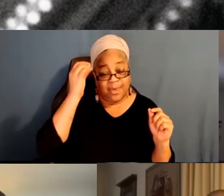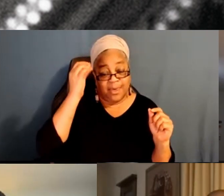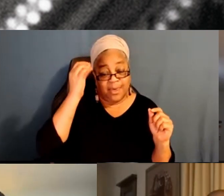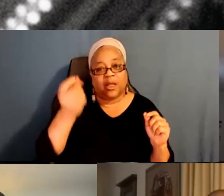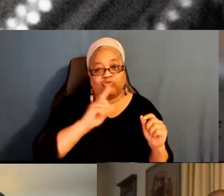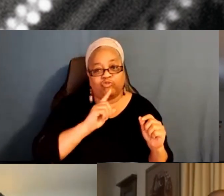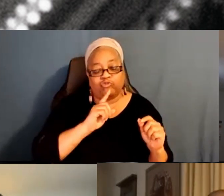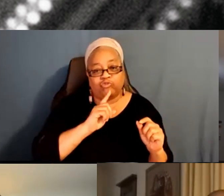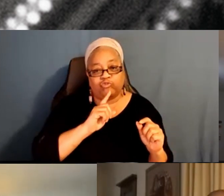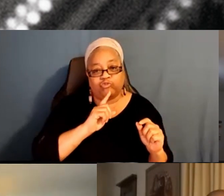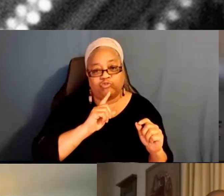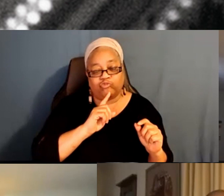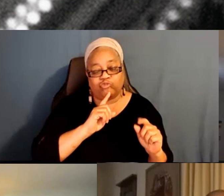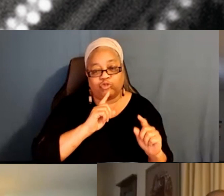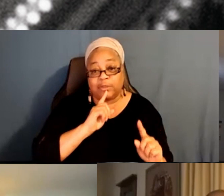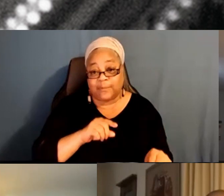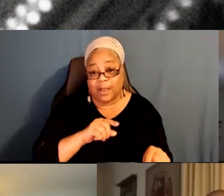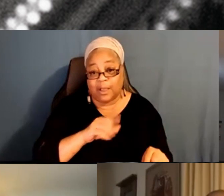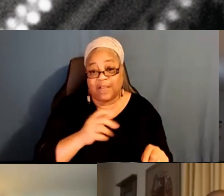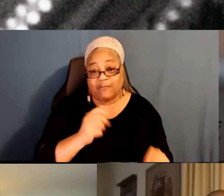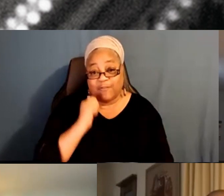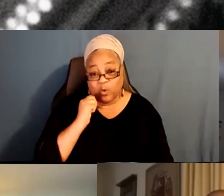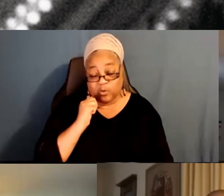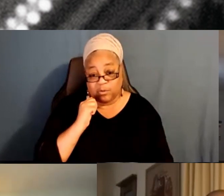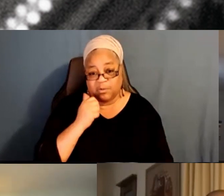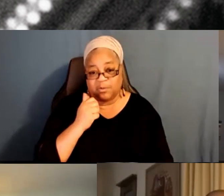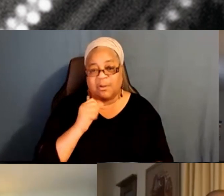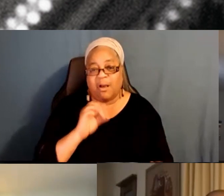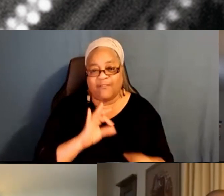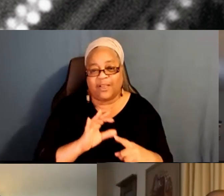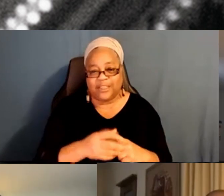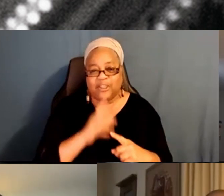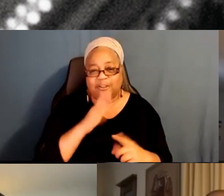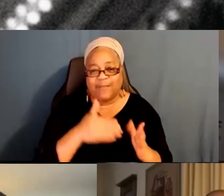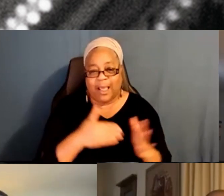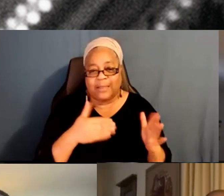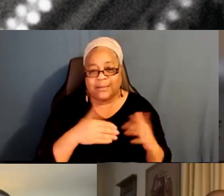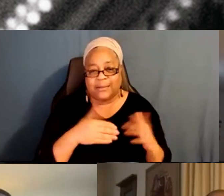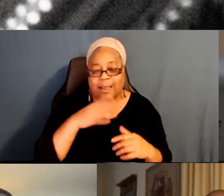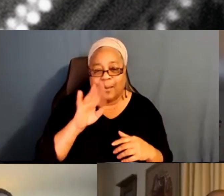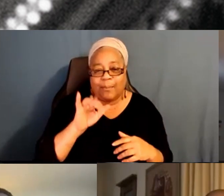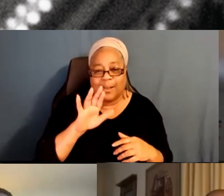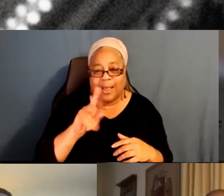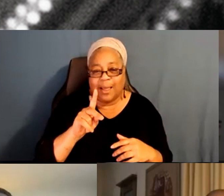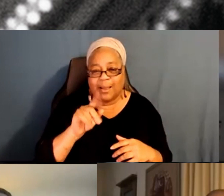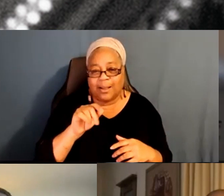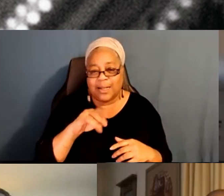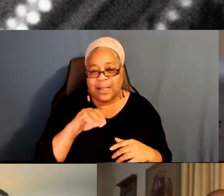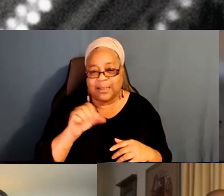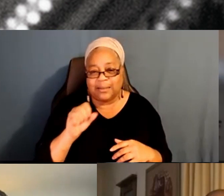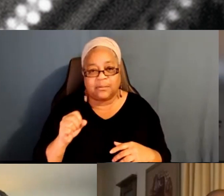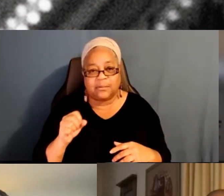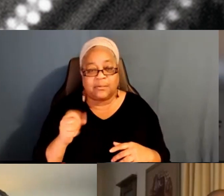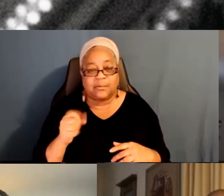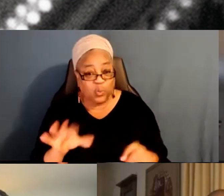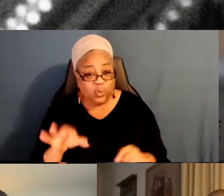response and refusal of the conditions of anti-Blackness. Yeah, do you want to jump in? Yeah. I do. Okay. I mean, because you guys have